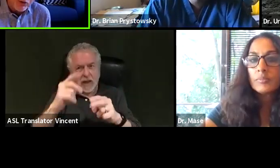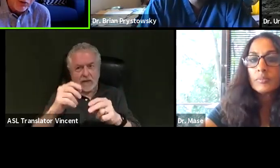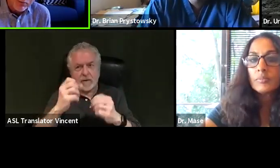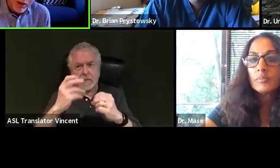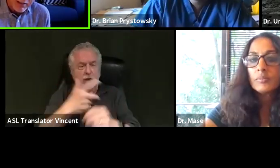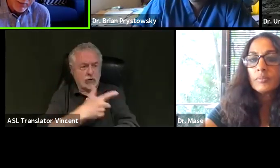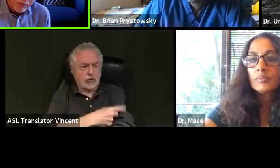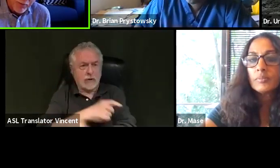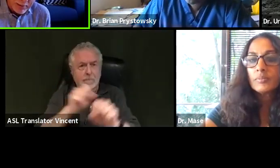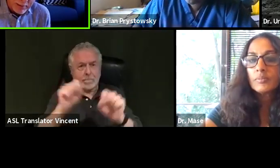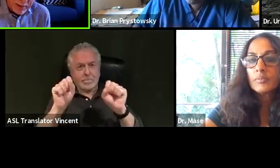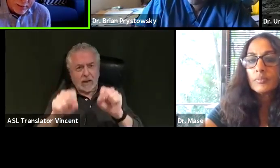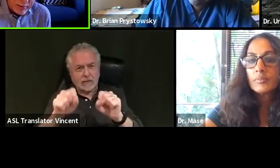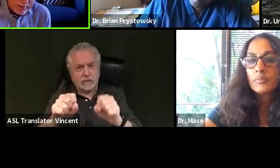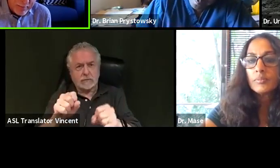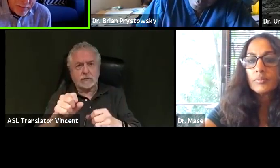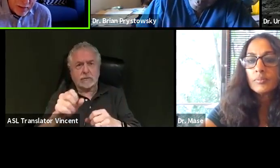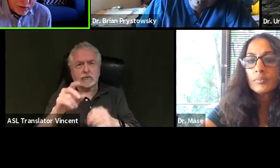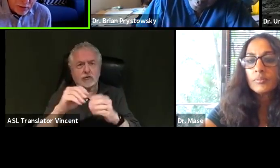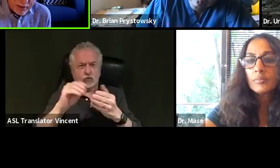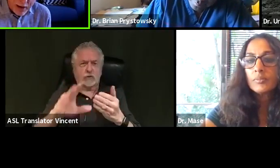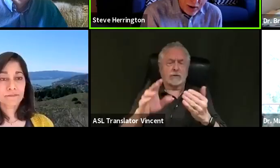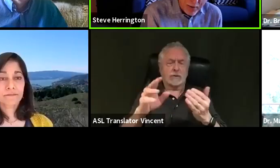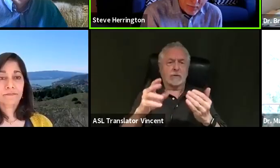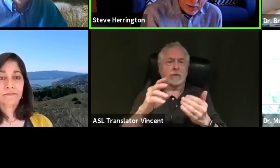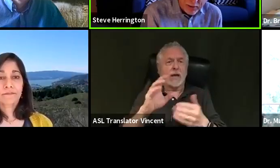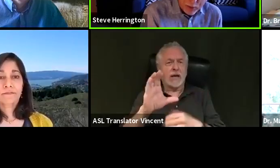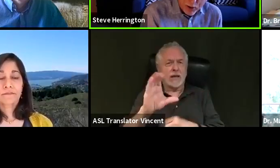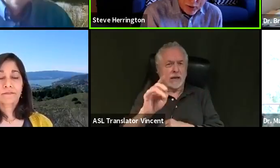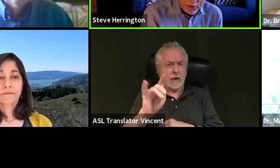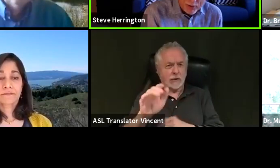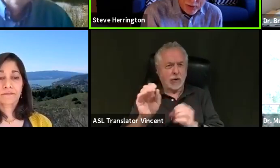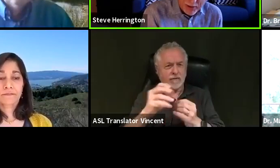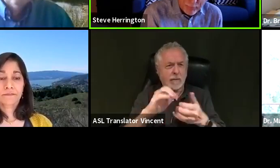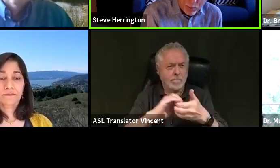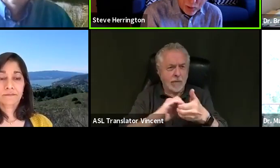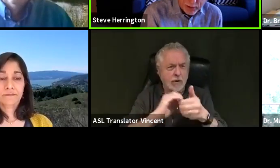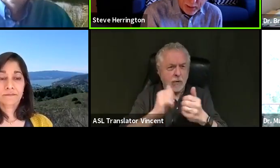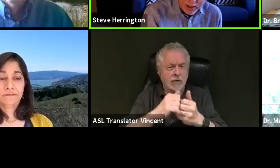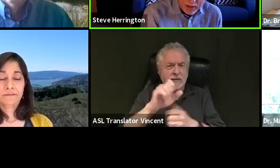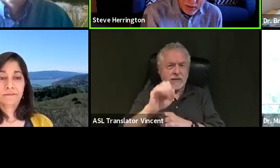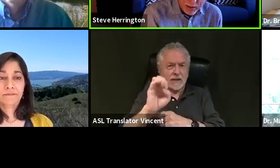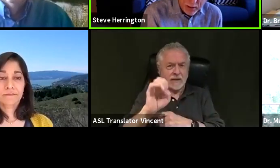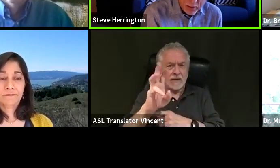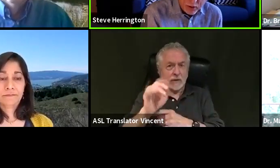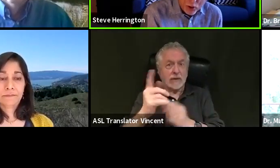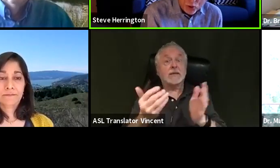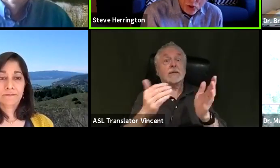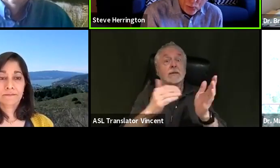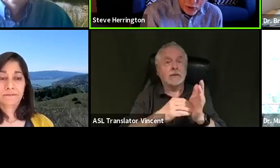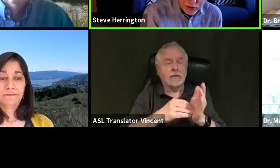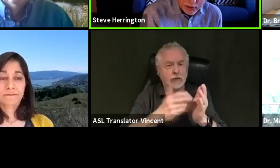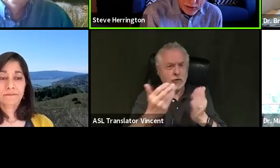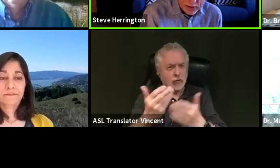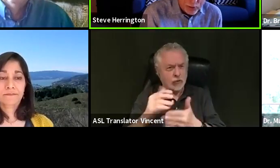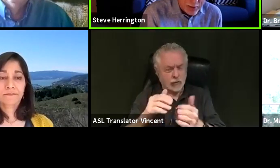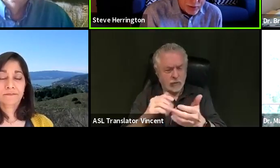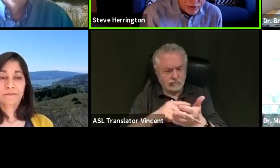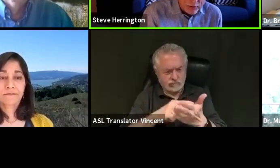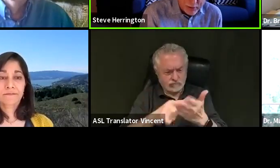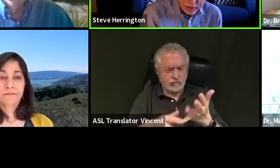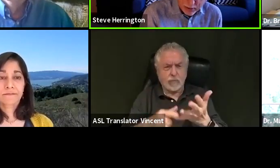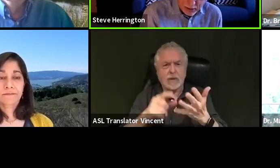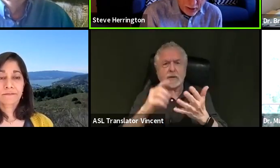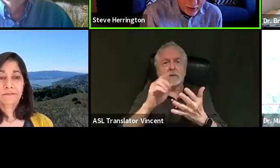many students as possible vaccinated. So the county office is partnering with Safeway once again to host numerous clinics